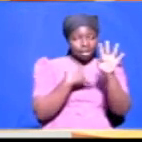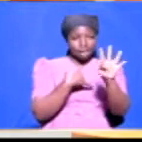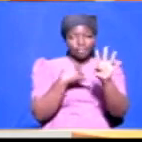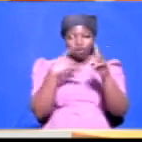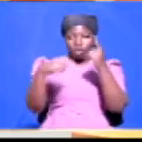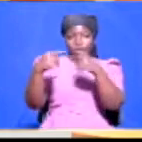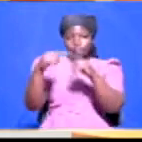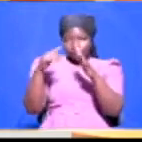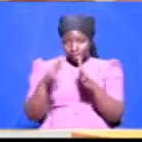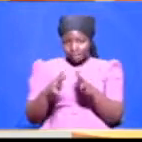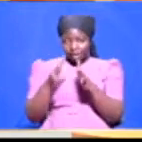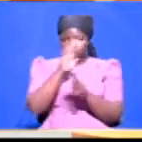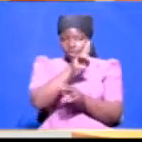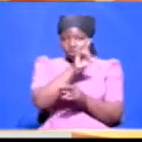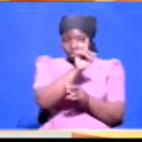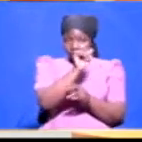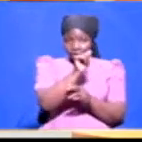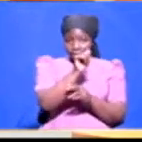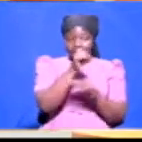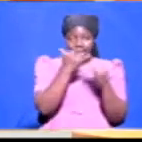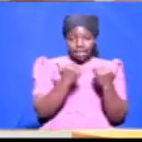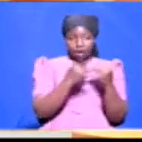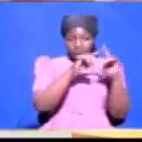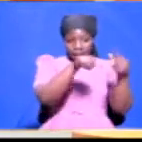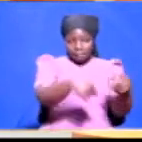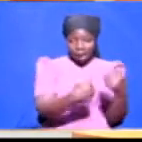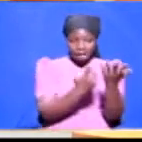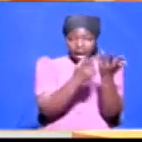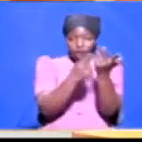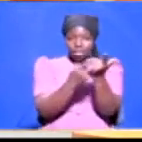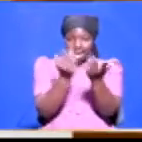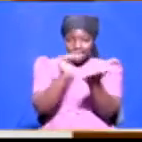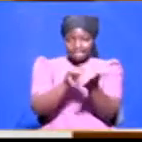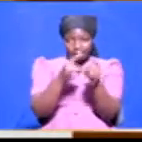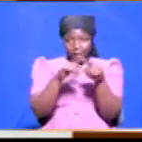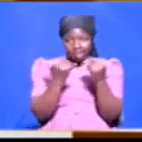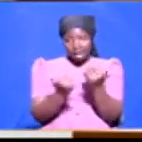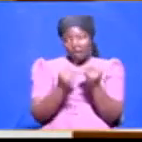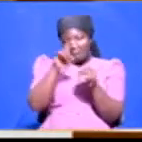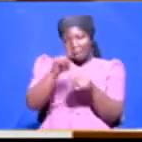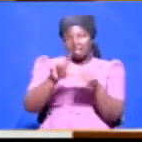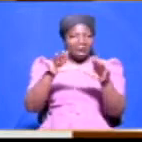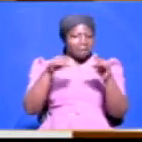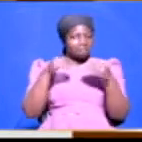initially demanded a re-tally but had to concede defeat.